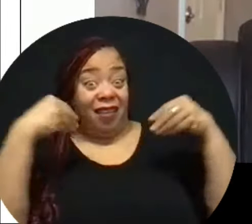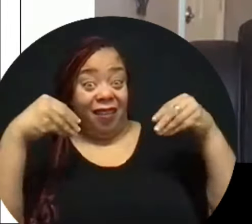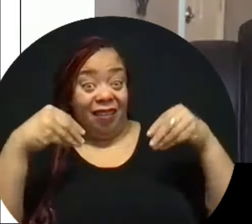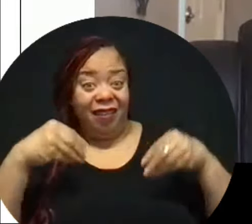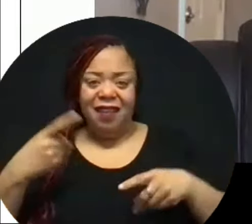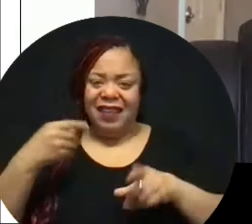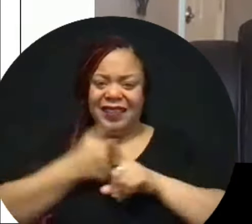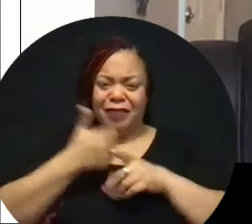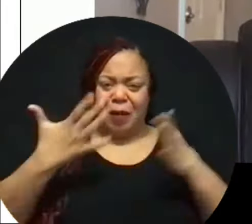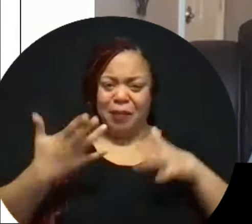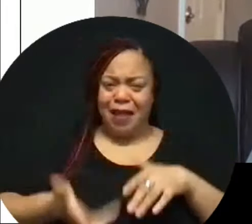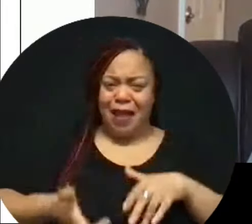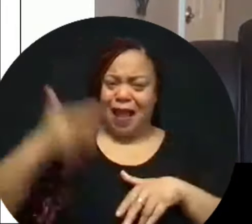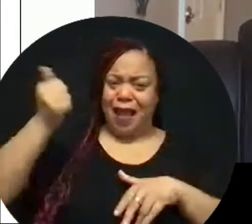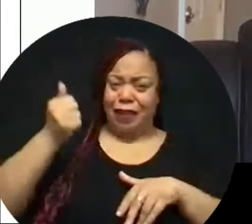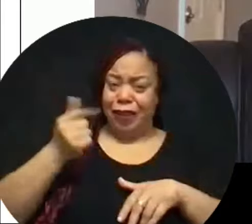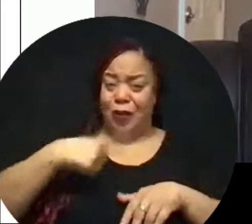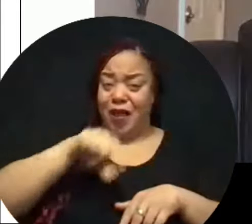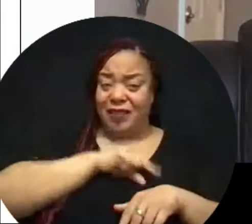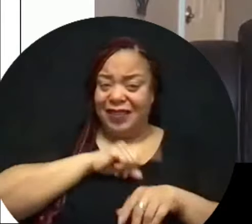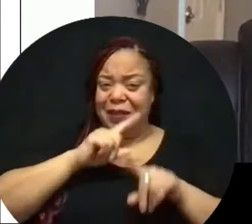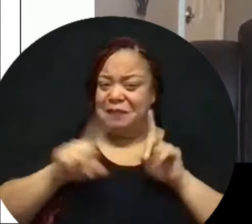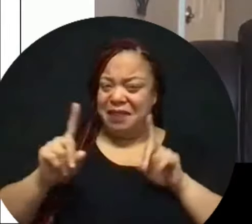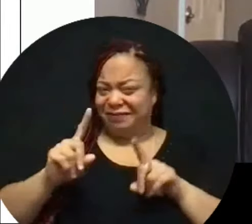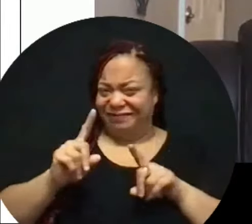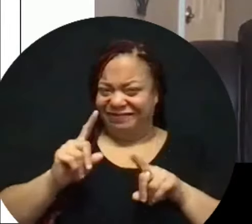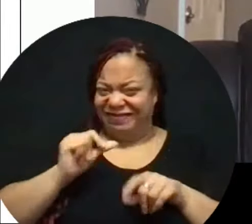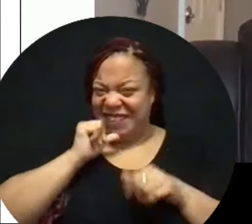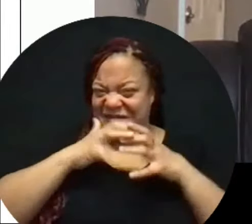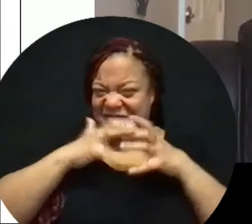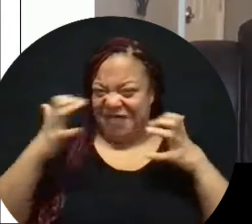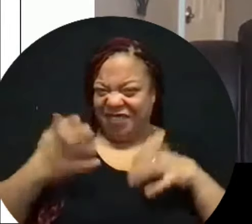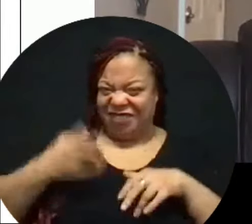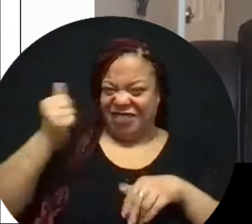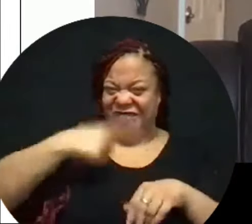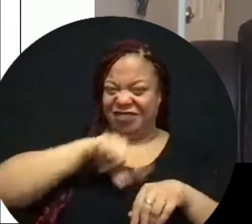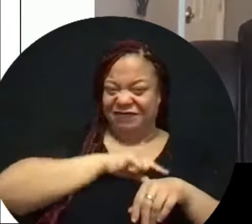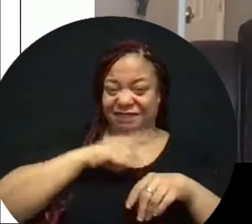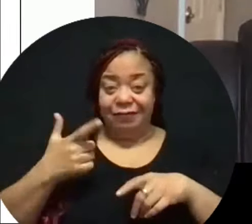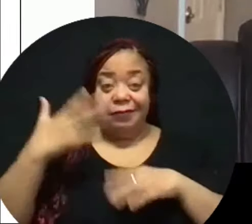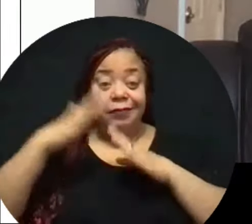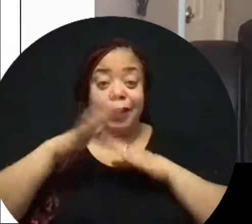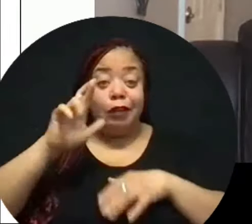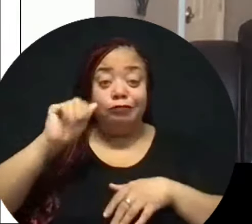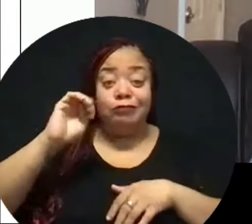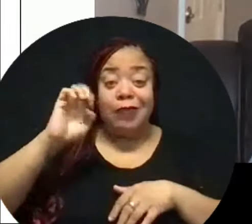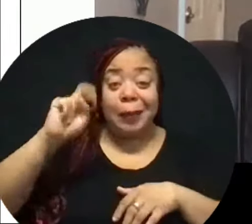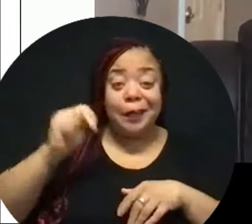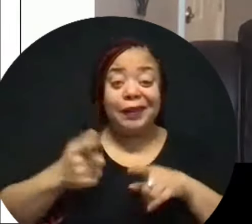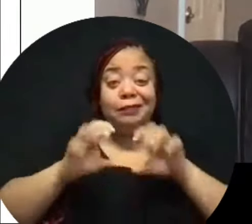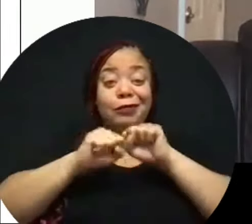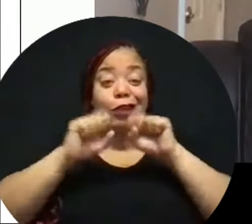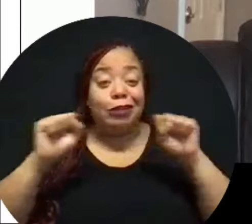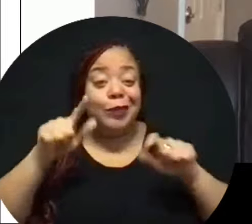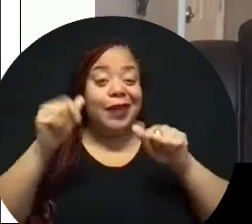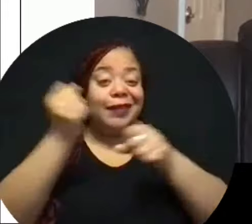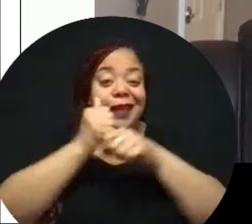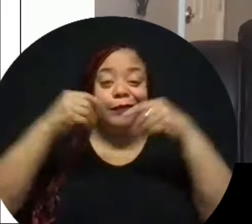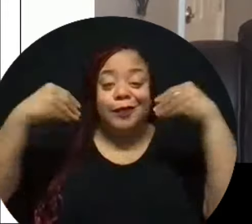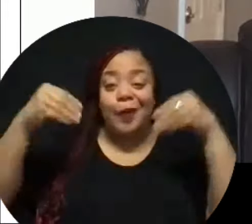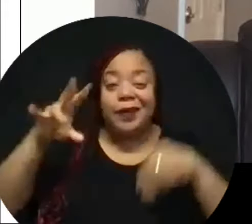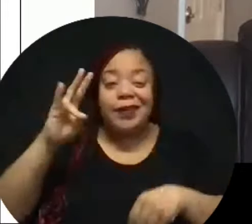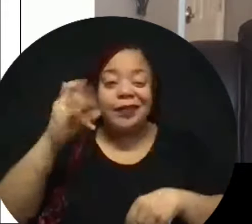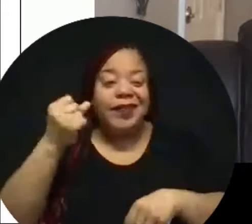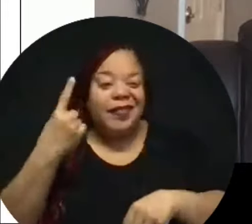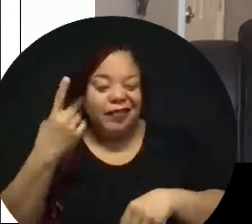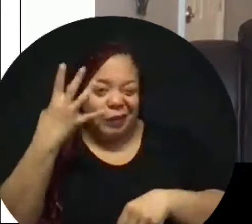And I remember like one of the things that I had to witness specifically was a person that was literally growing a tumor out of their head. And now I don't know if it